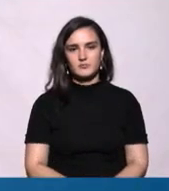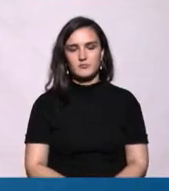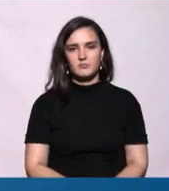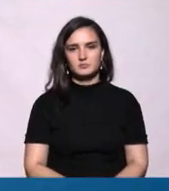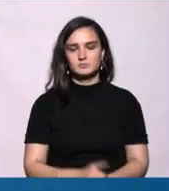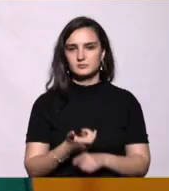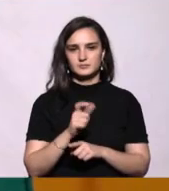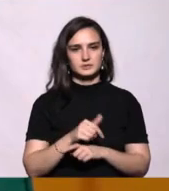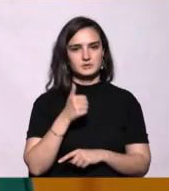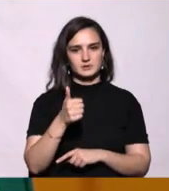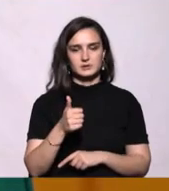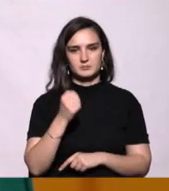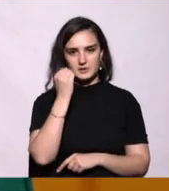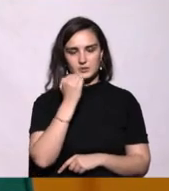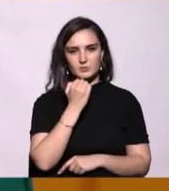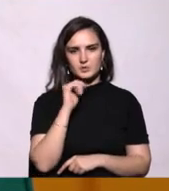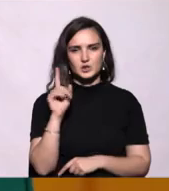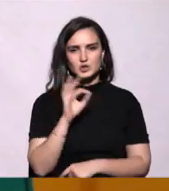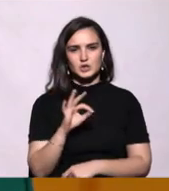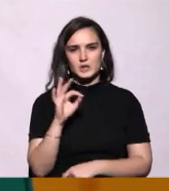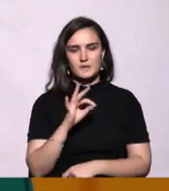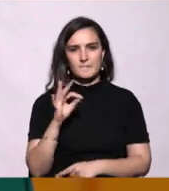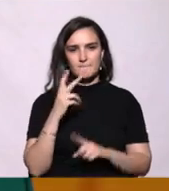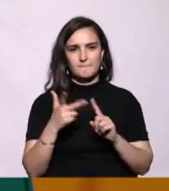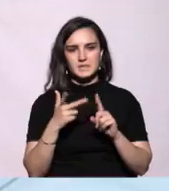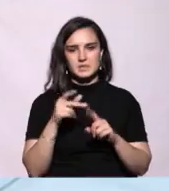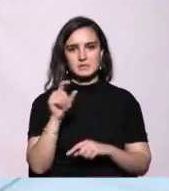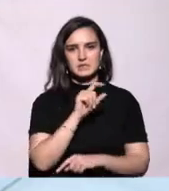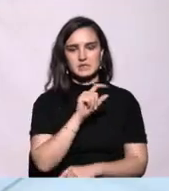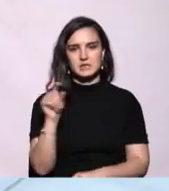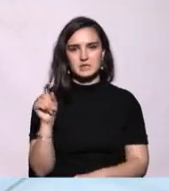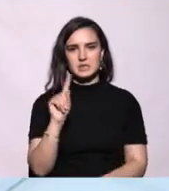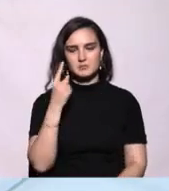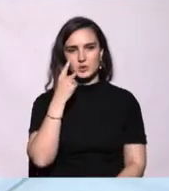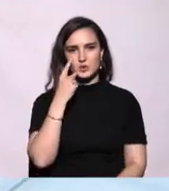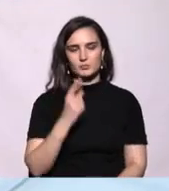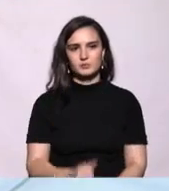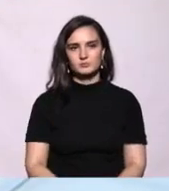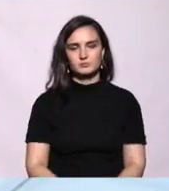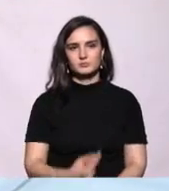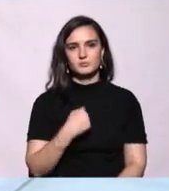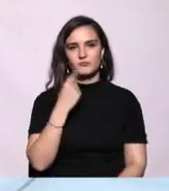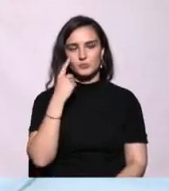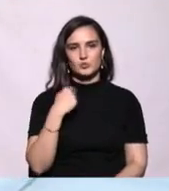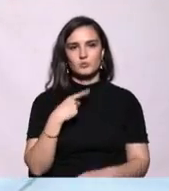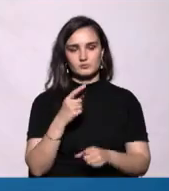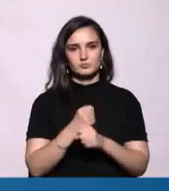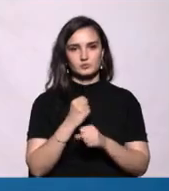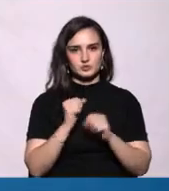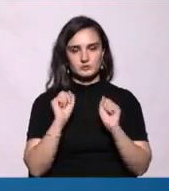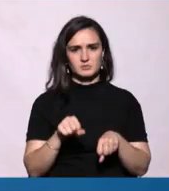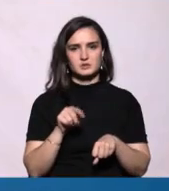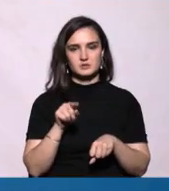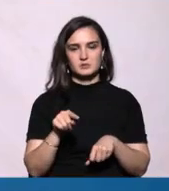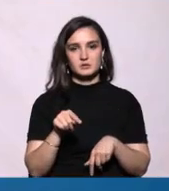That's so good. Thank you. And what about the third sentence, Zach? What do you think? I think I can do it. So,